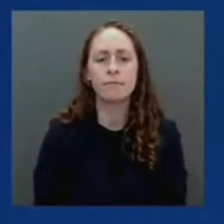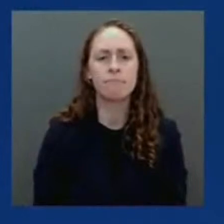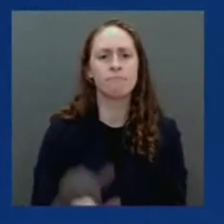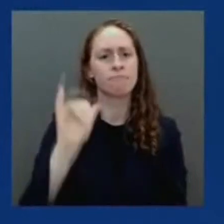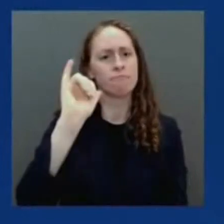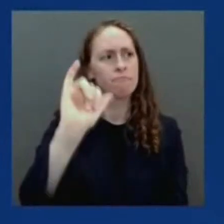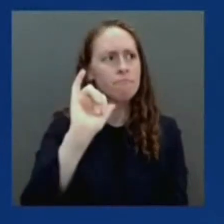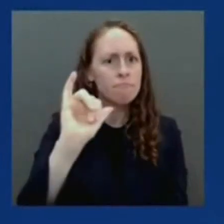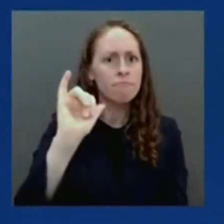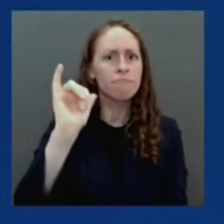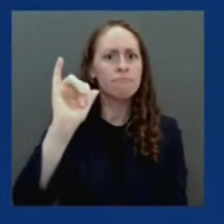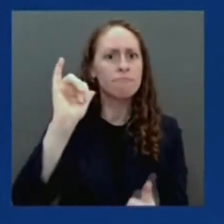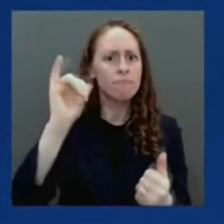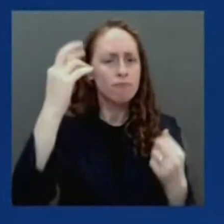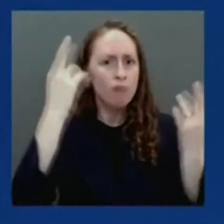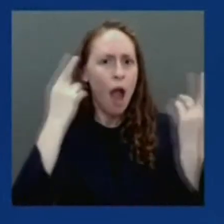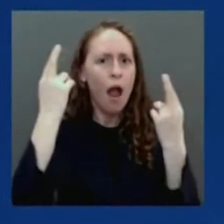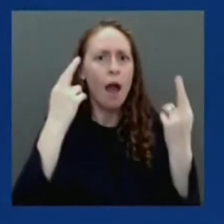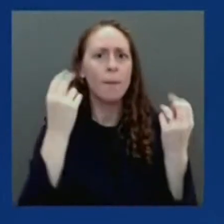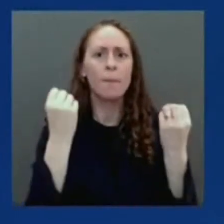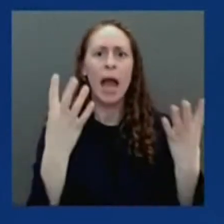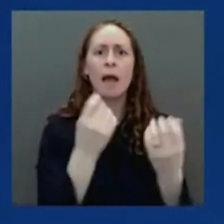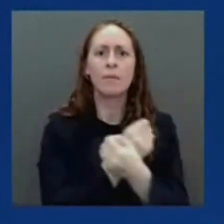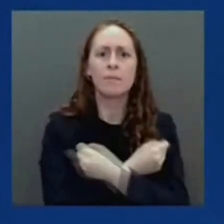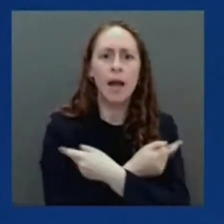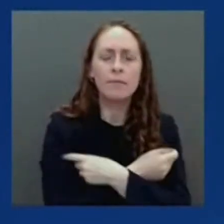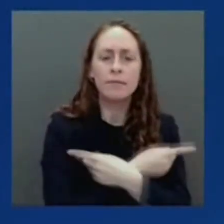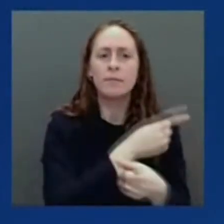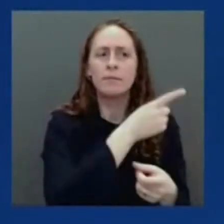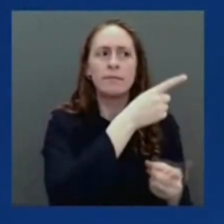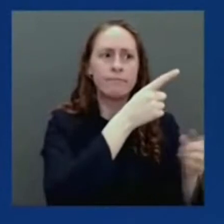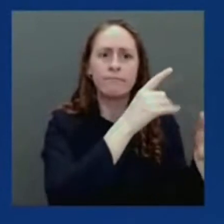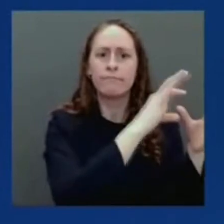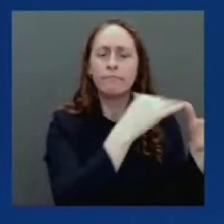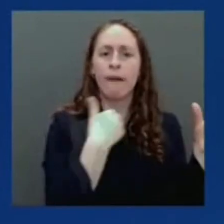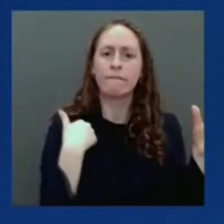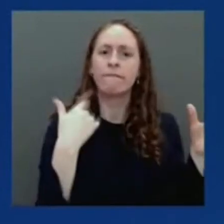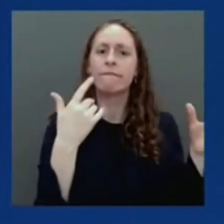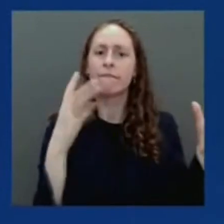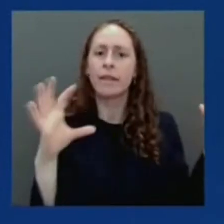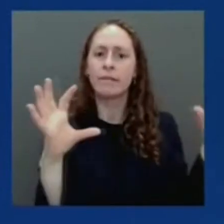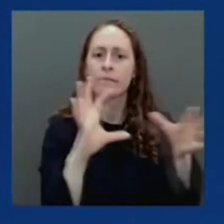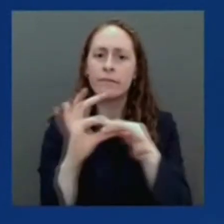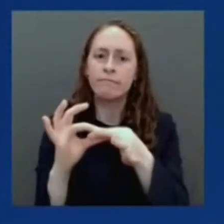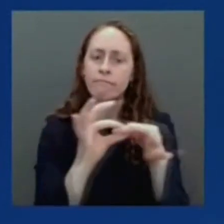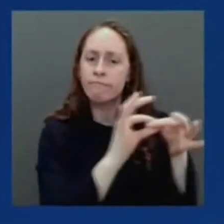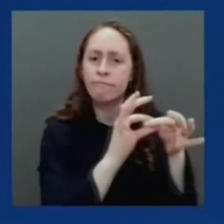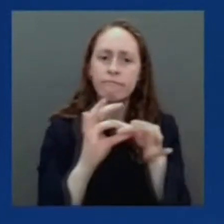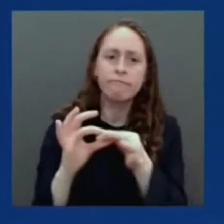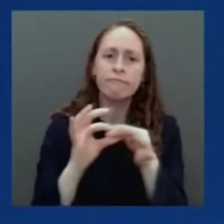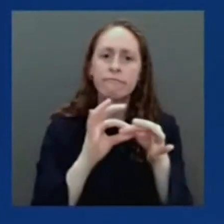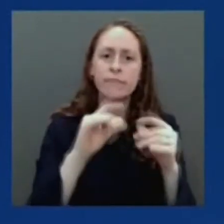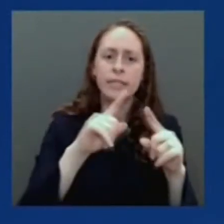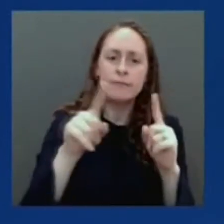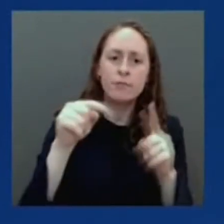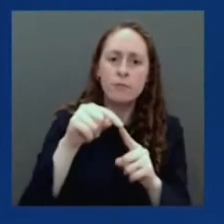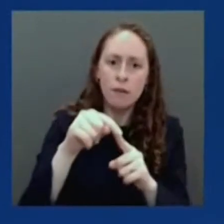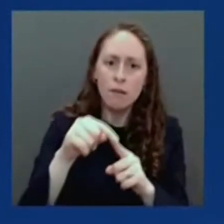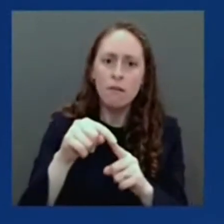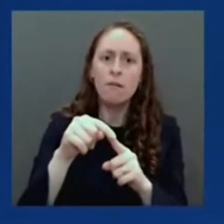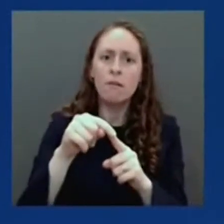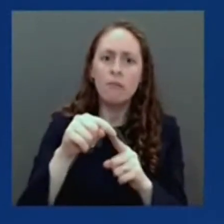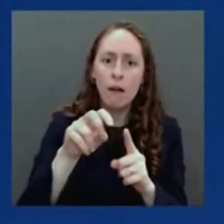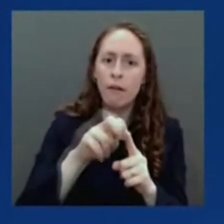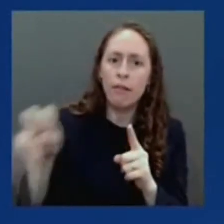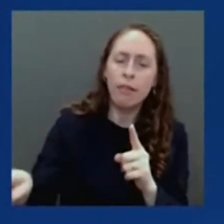for the interaction of an animal-human interface. So it would be obviously important to be able to determine how